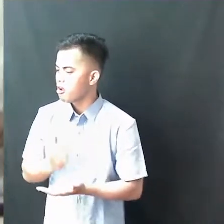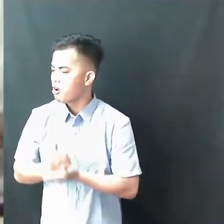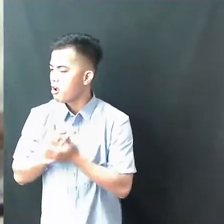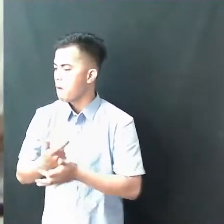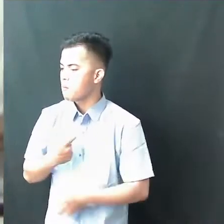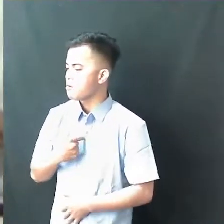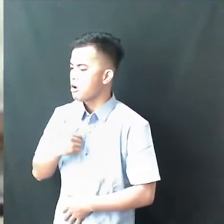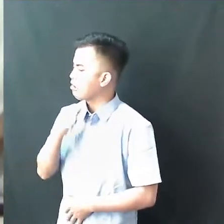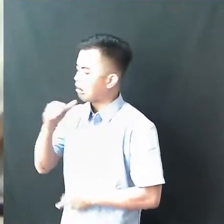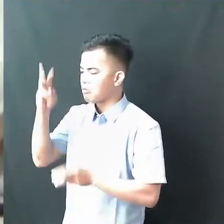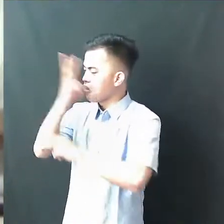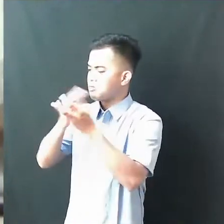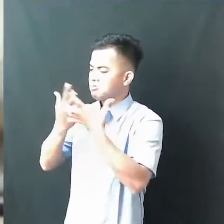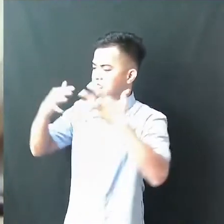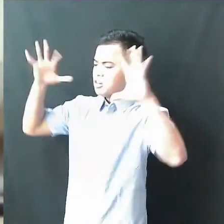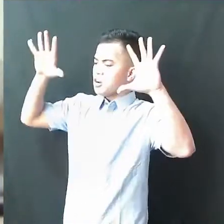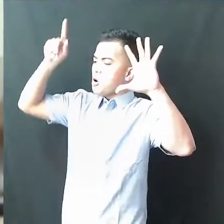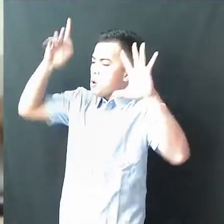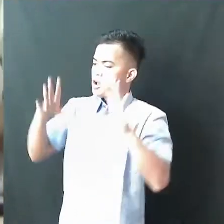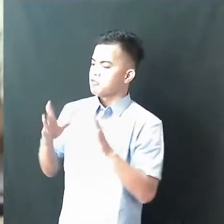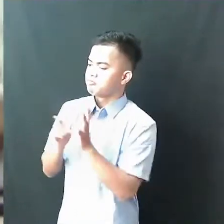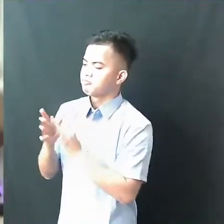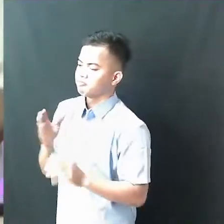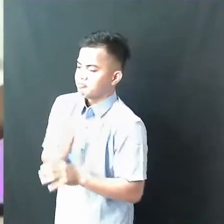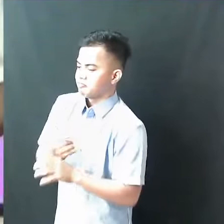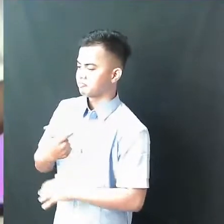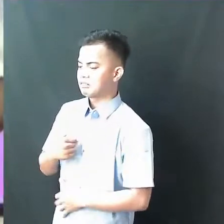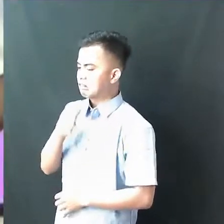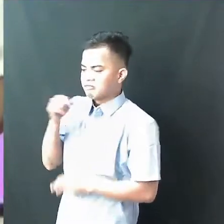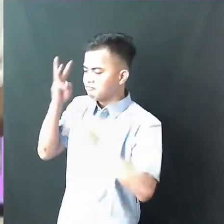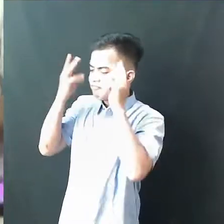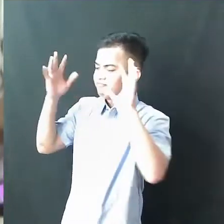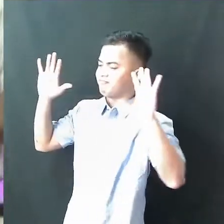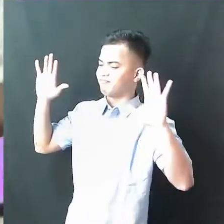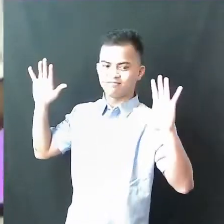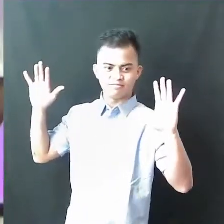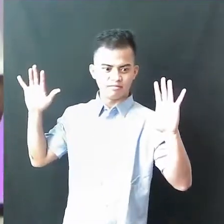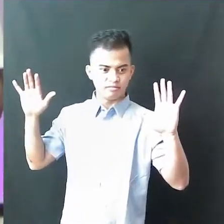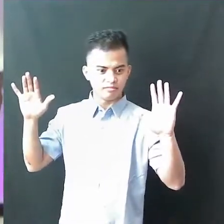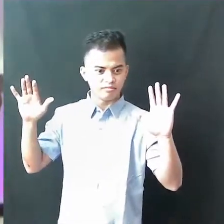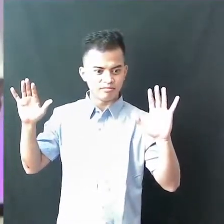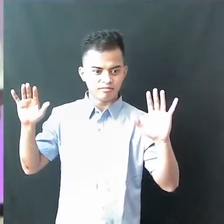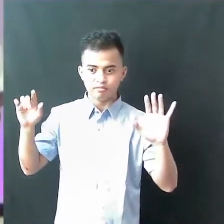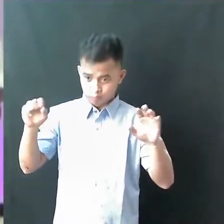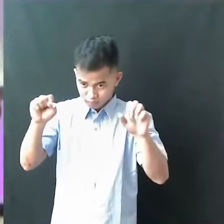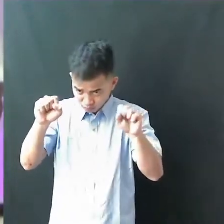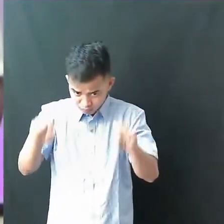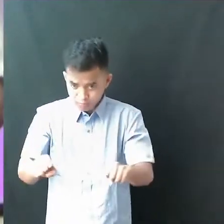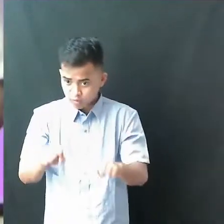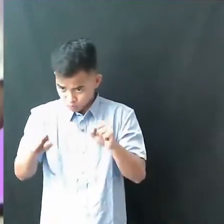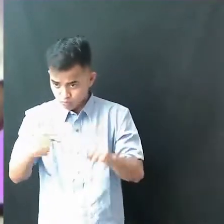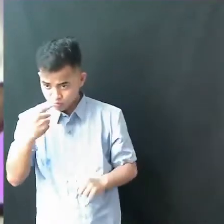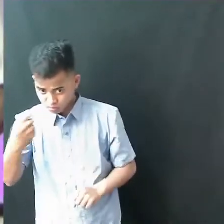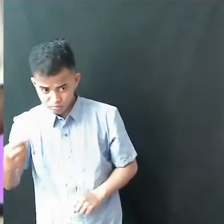ang buhaton sa tawu nari ganako. Can you say that from your heart, knowing Jesus Christ